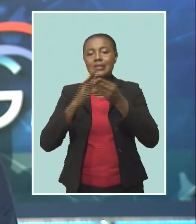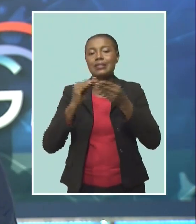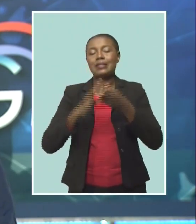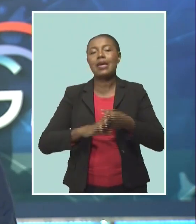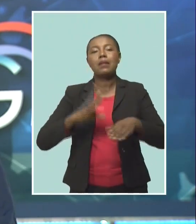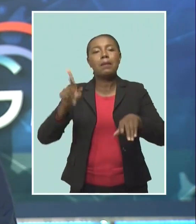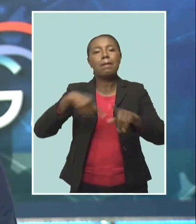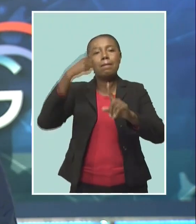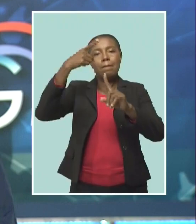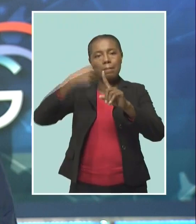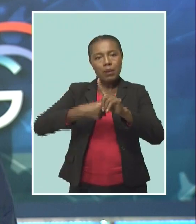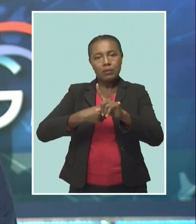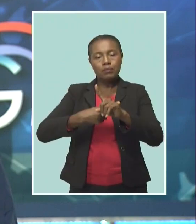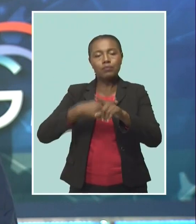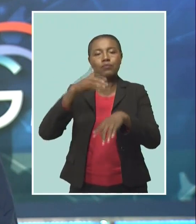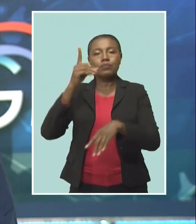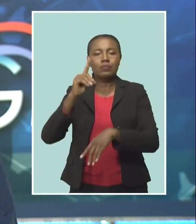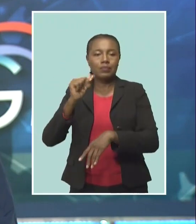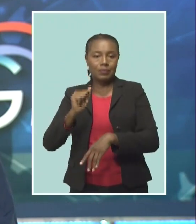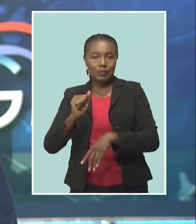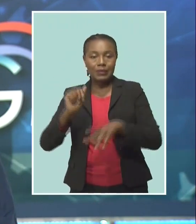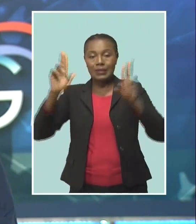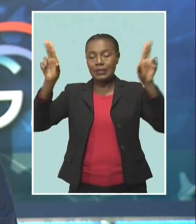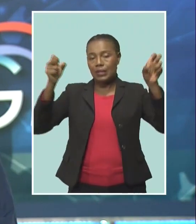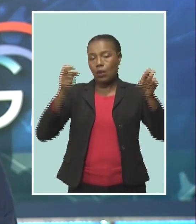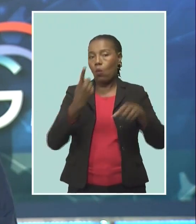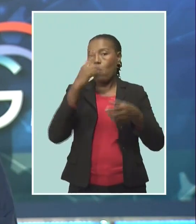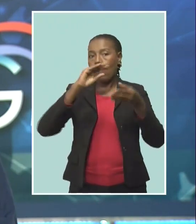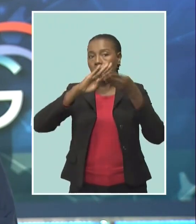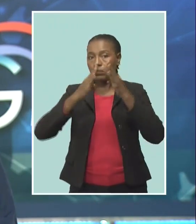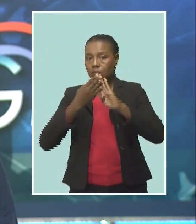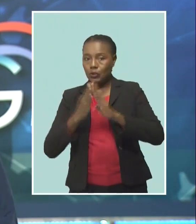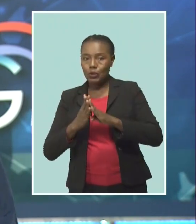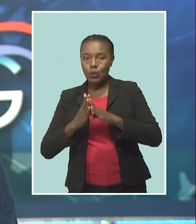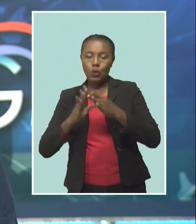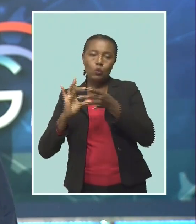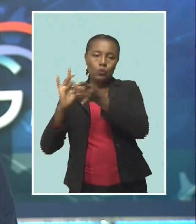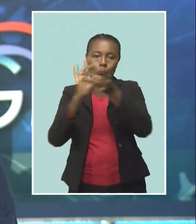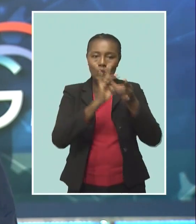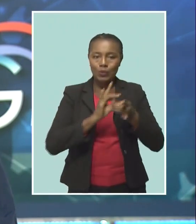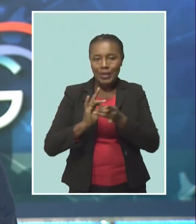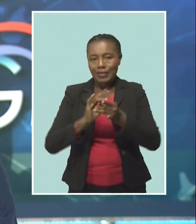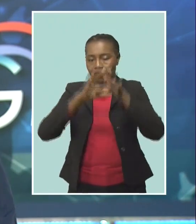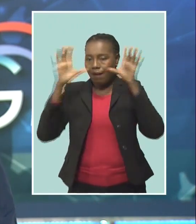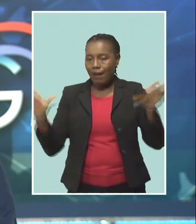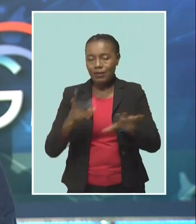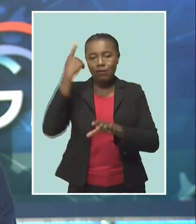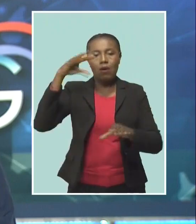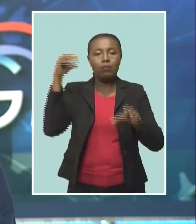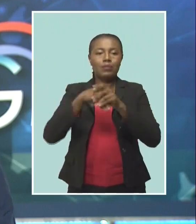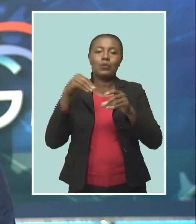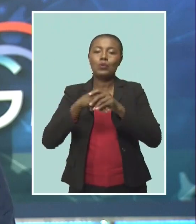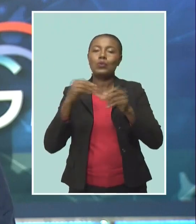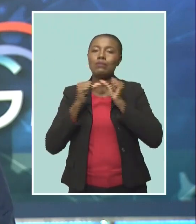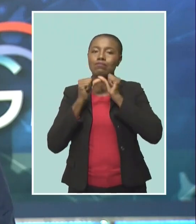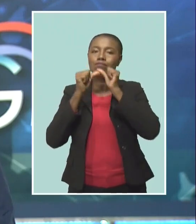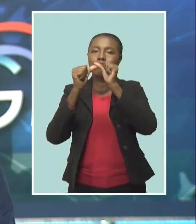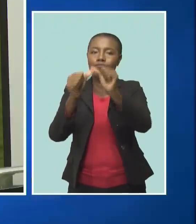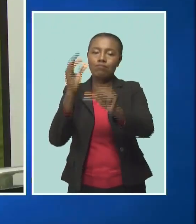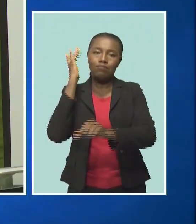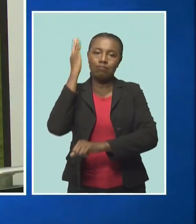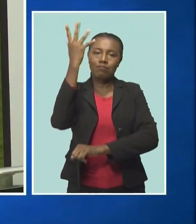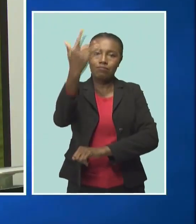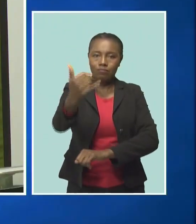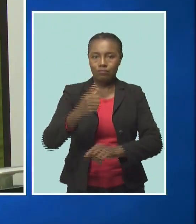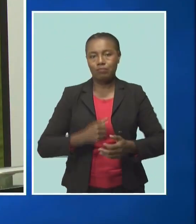of the Disabled under the theme, One Community United in Action for an Inclusive and Sustainable Future. With